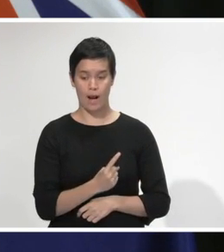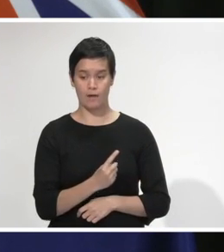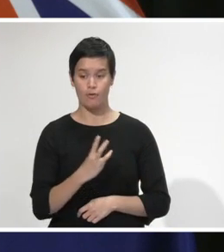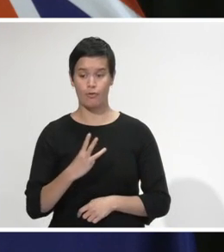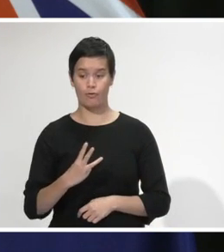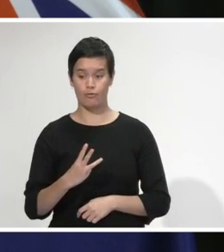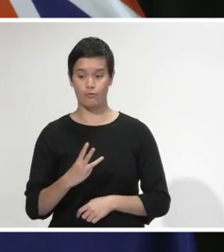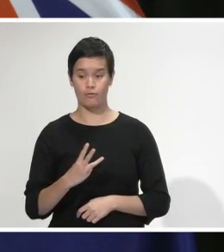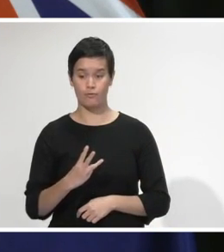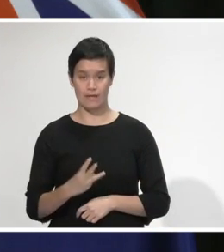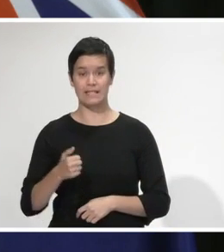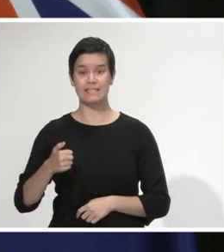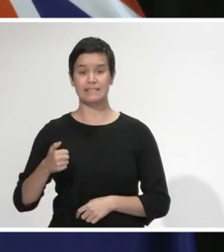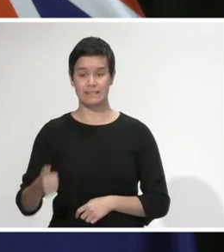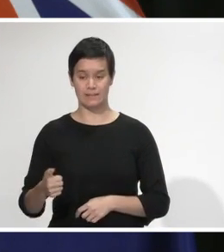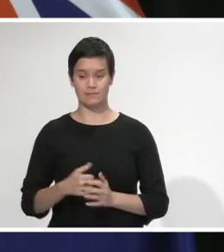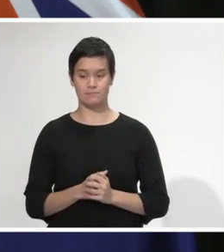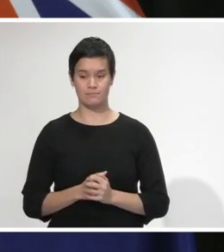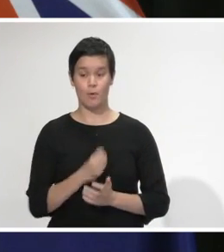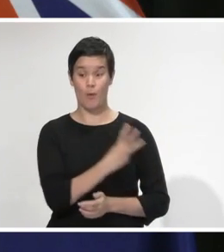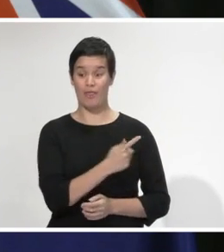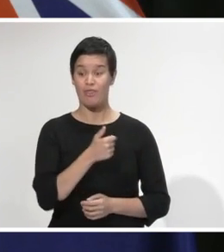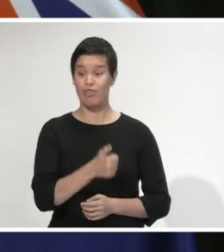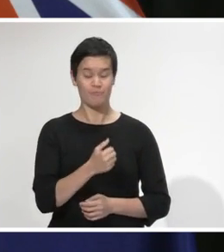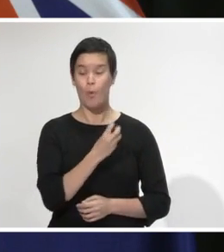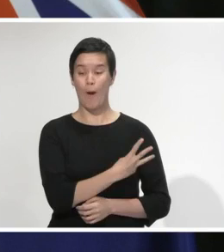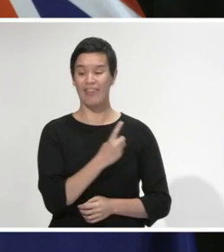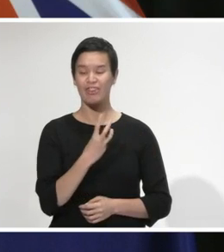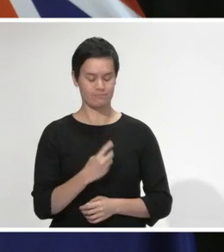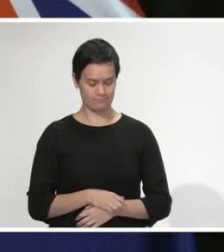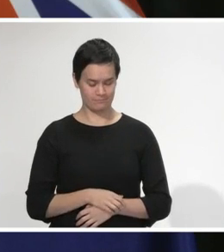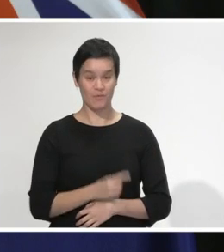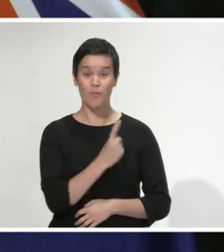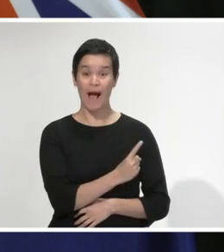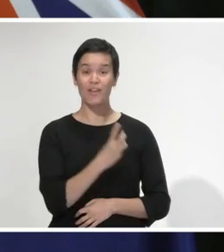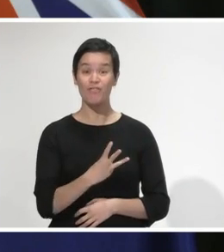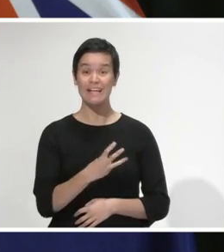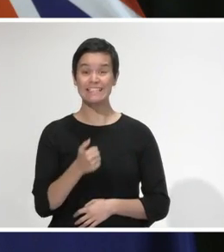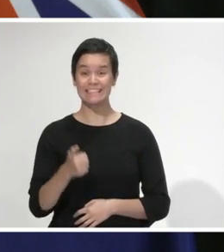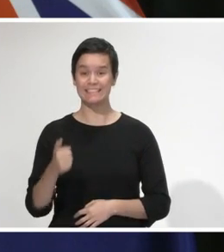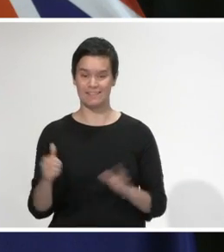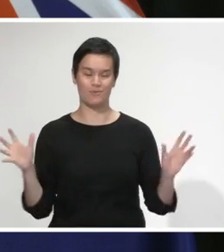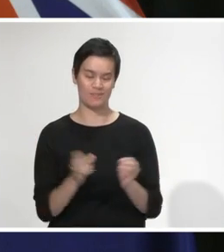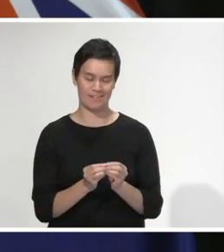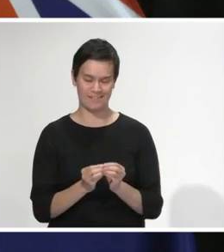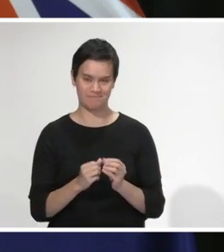1,366. Today, there are 15 people in hospital, no change from yesterday. That includes 3 people